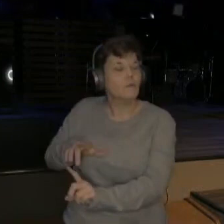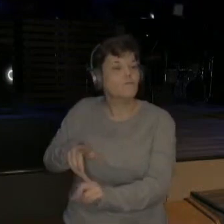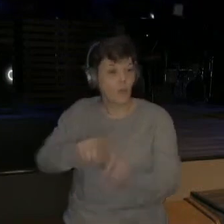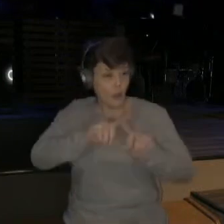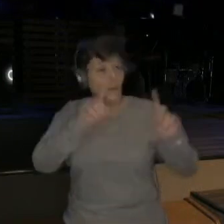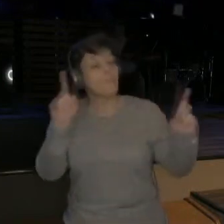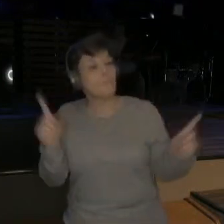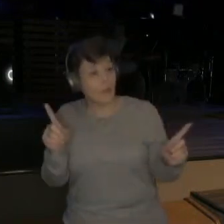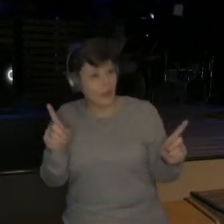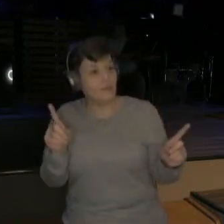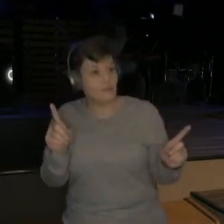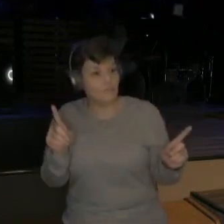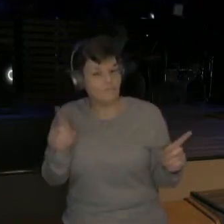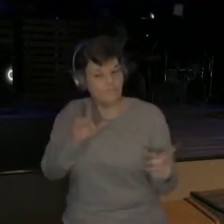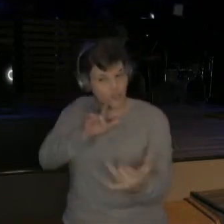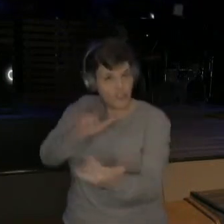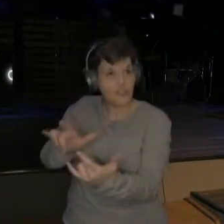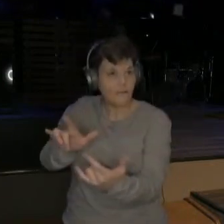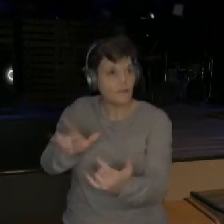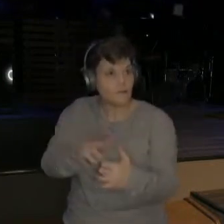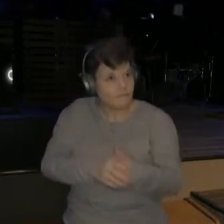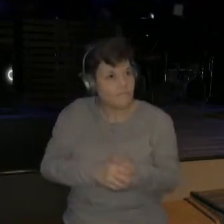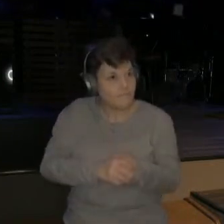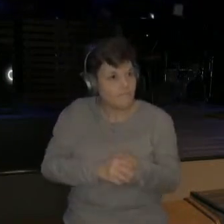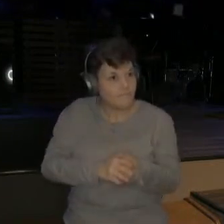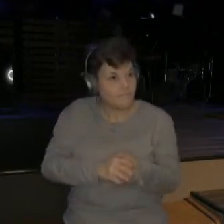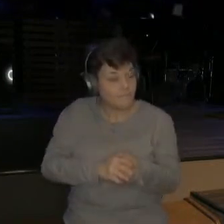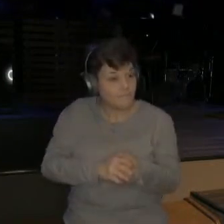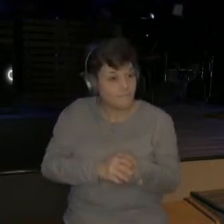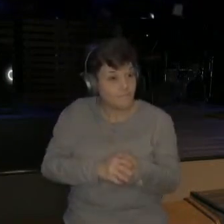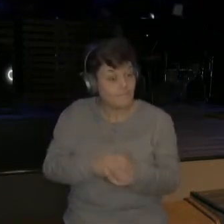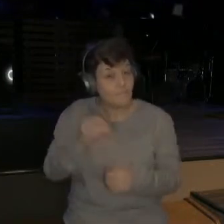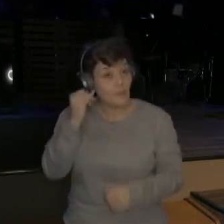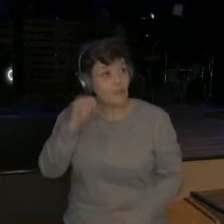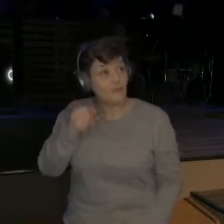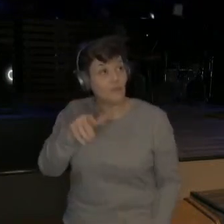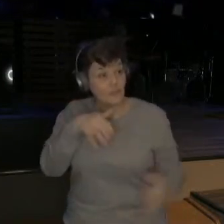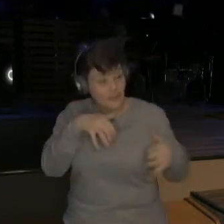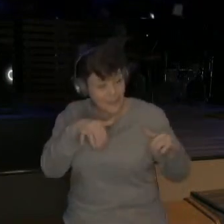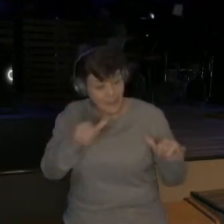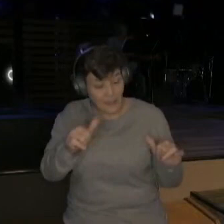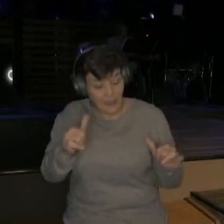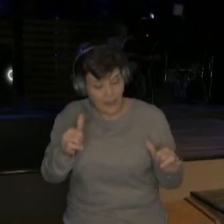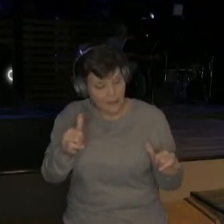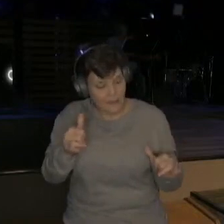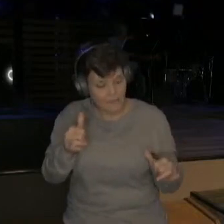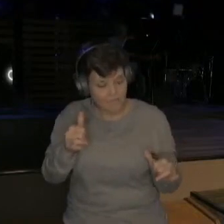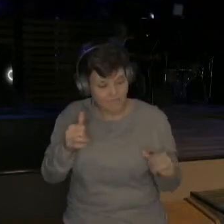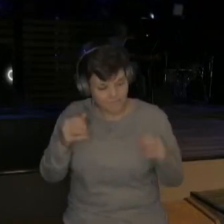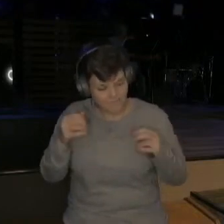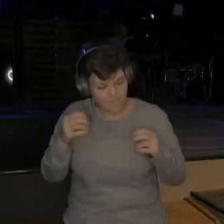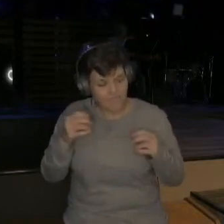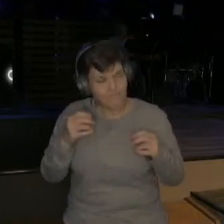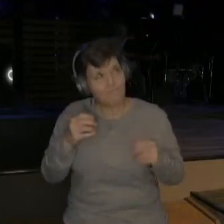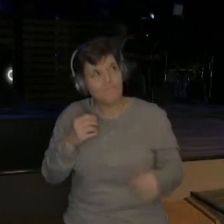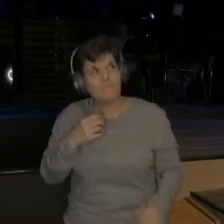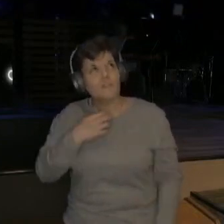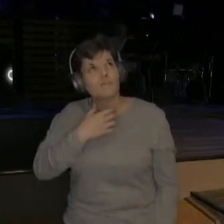If you still have reservations of God's generosity, then I encourage you to look to the cross,